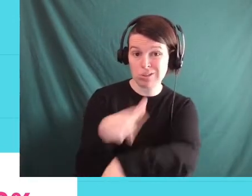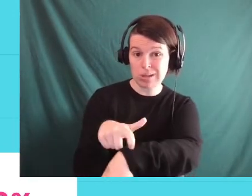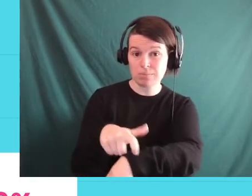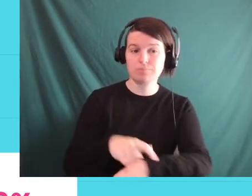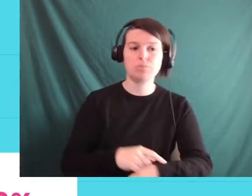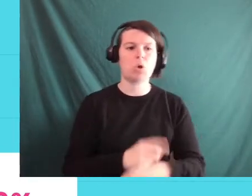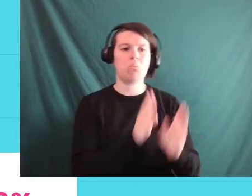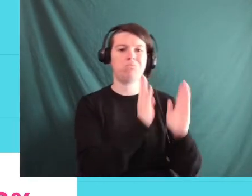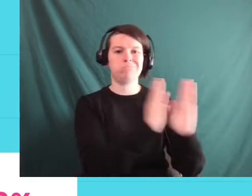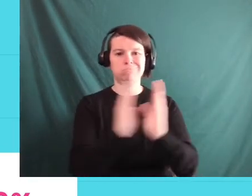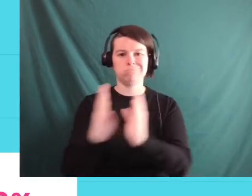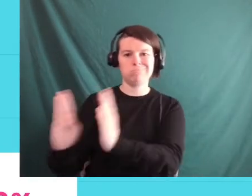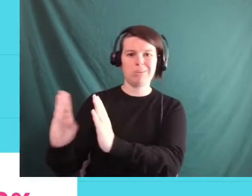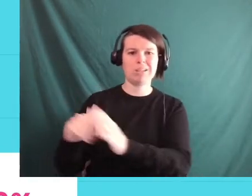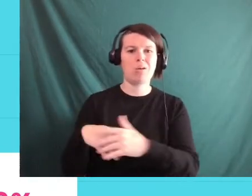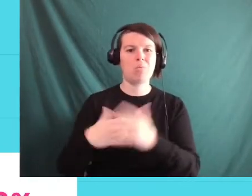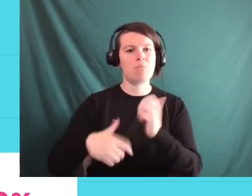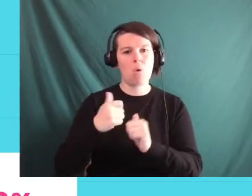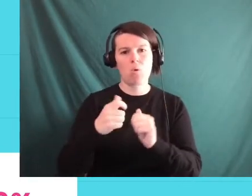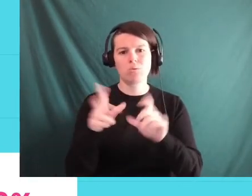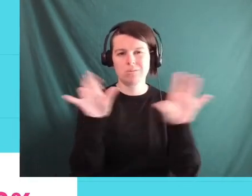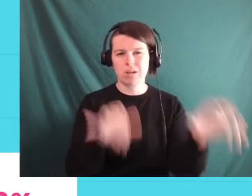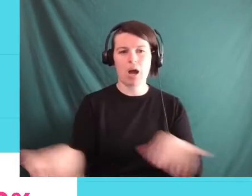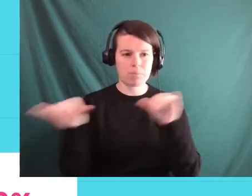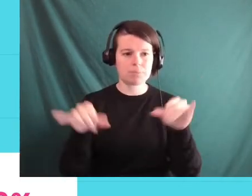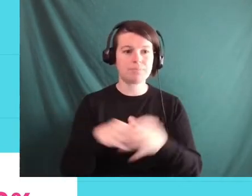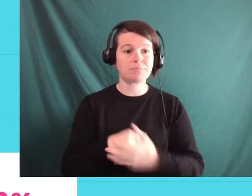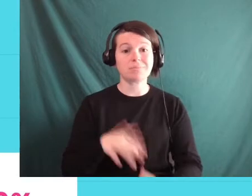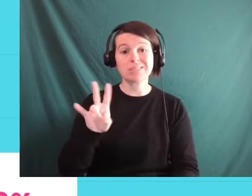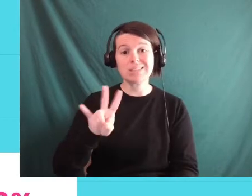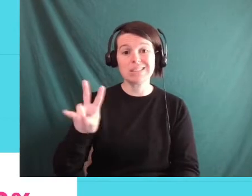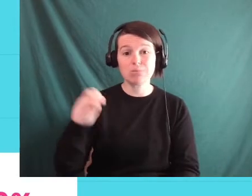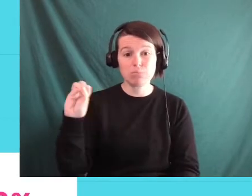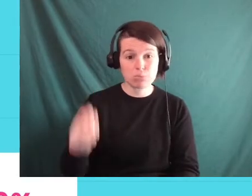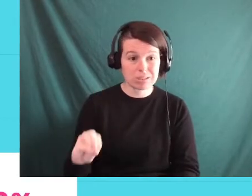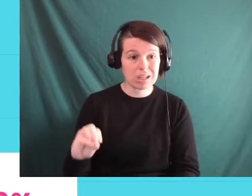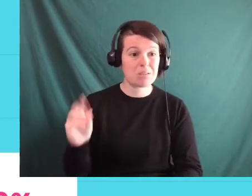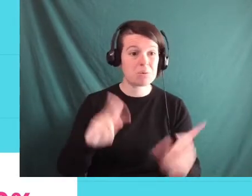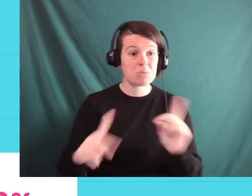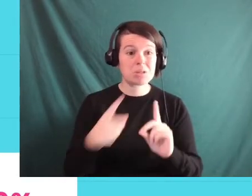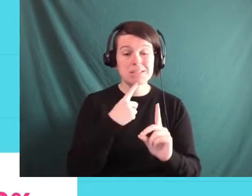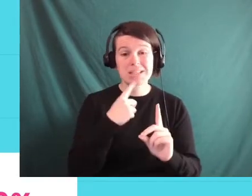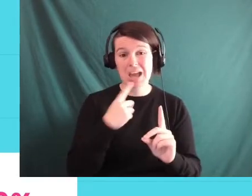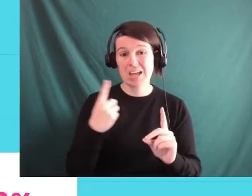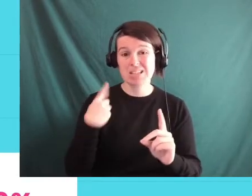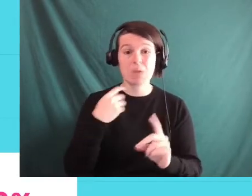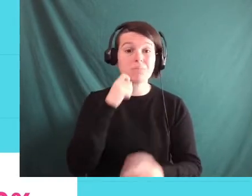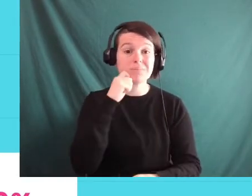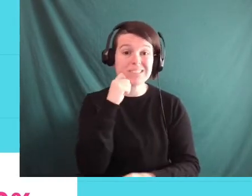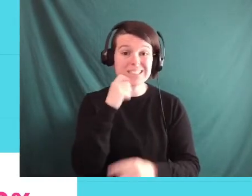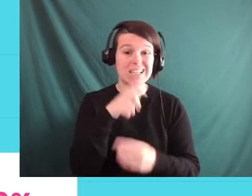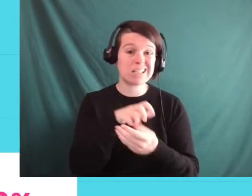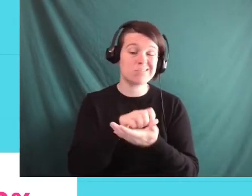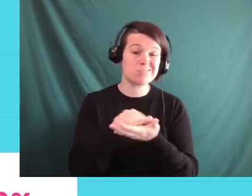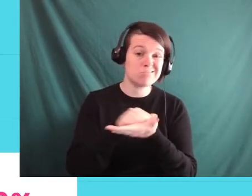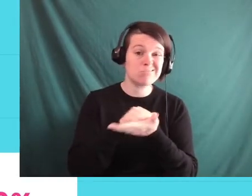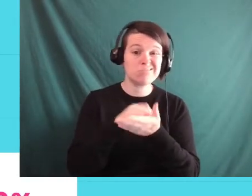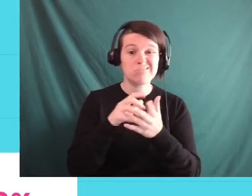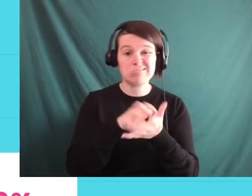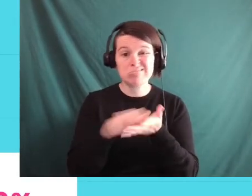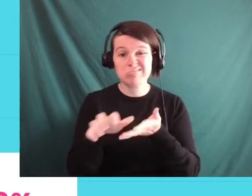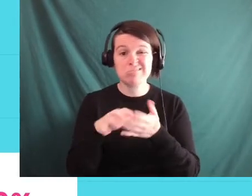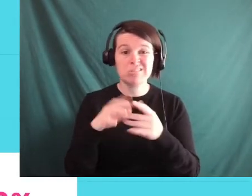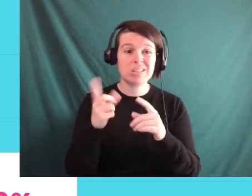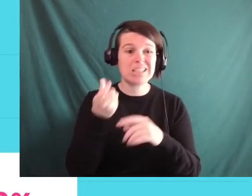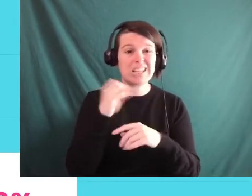breakdown of some of the most common issues. 77% of people saw some issues with skin irritation, whether that's